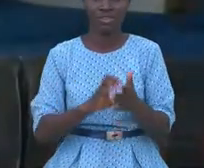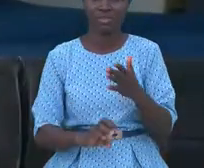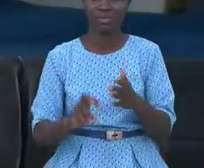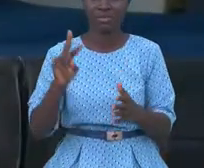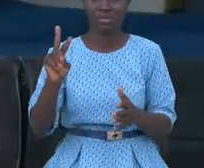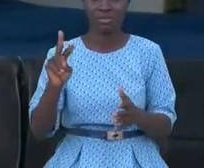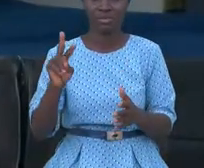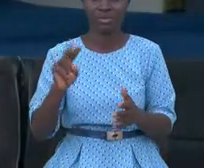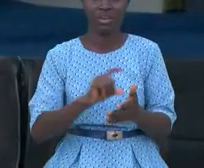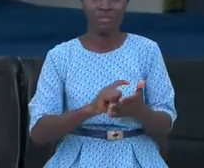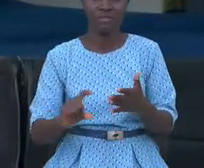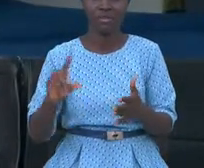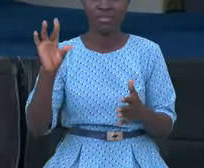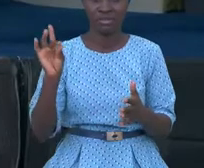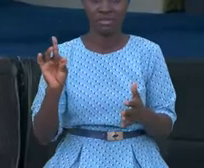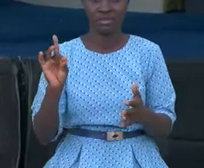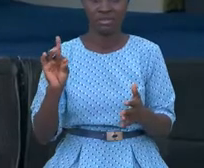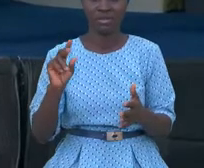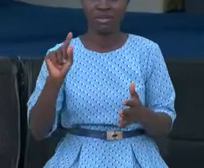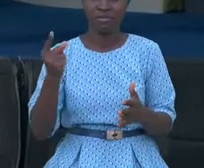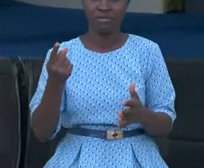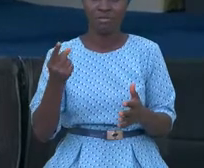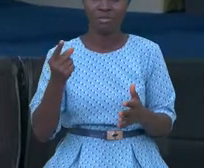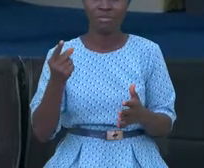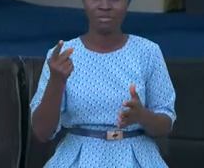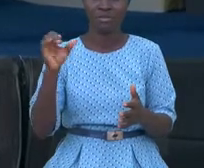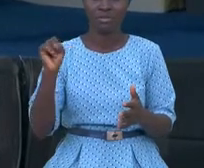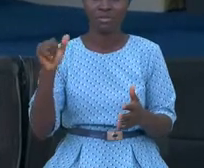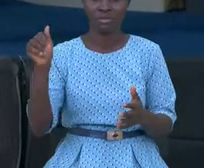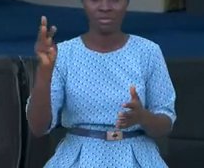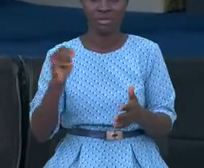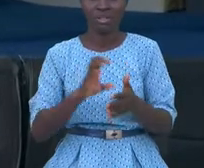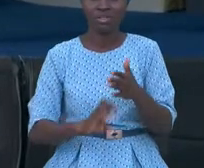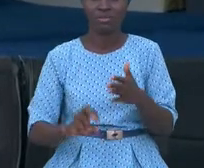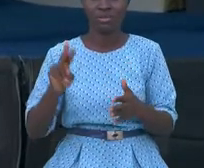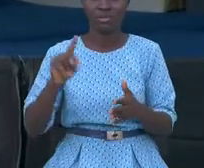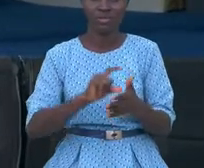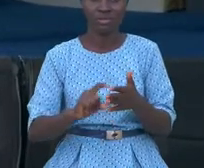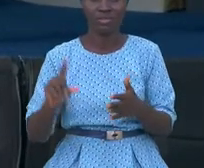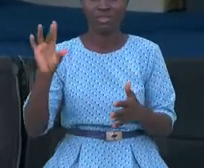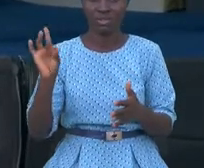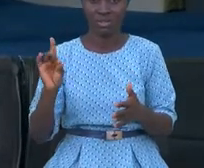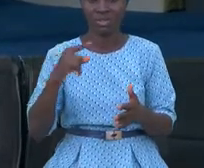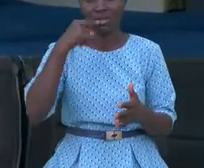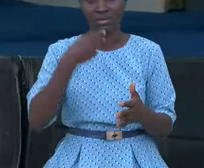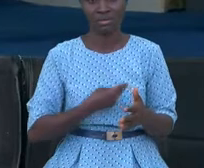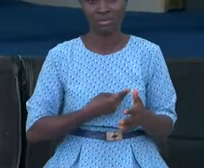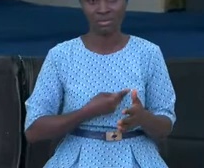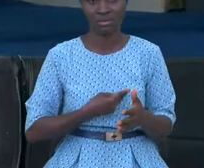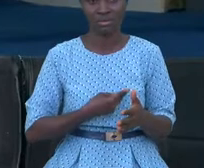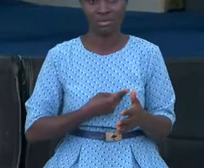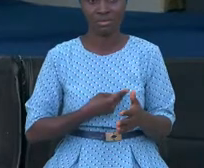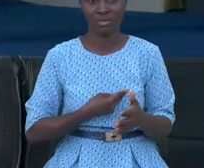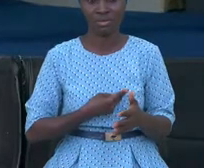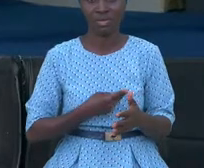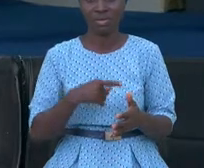from verse 8. In 1 Samuel chapter 2 verse 8, it's telling us, and